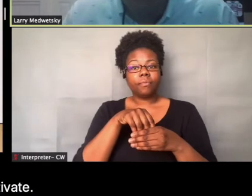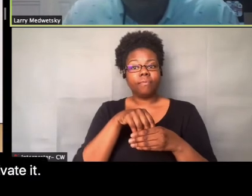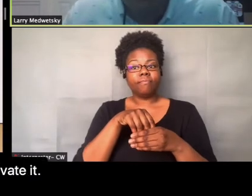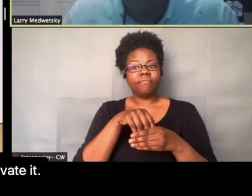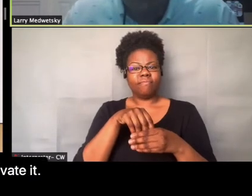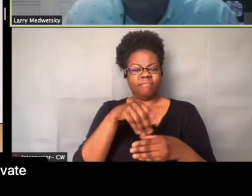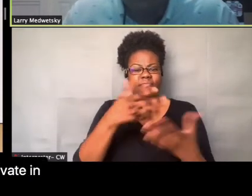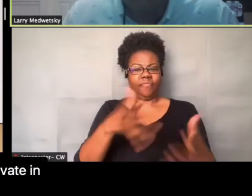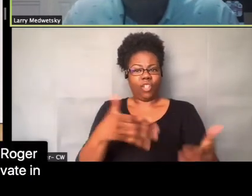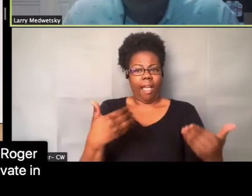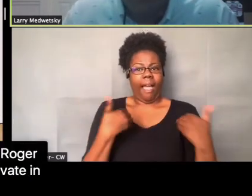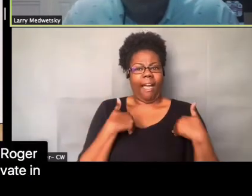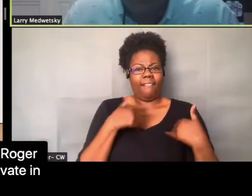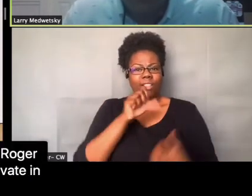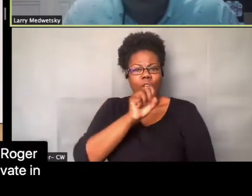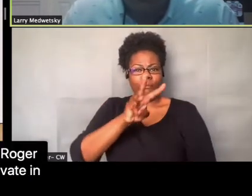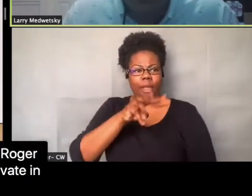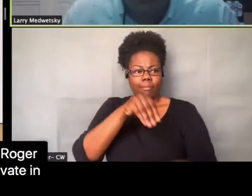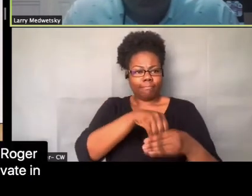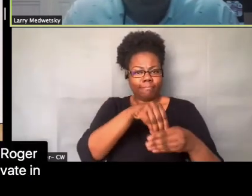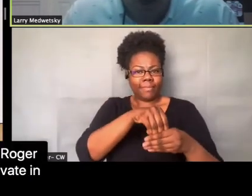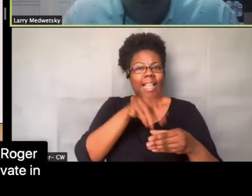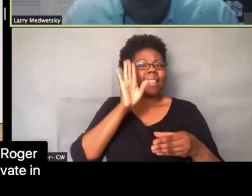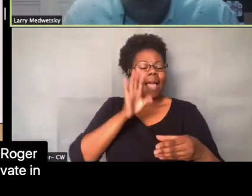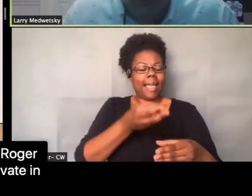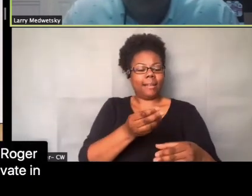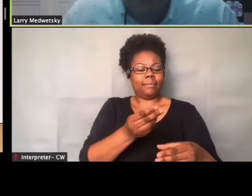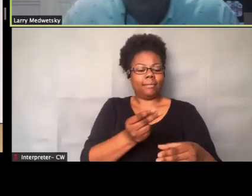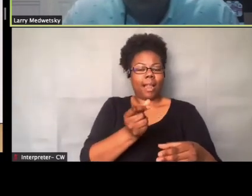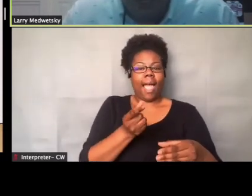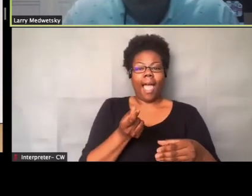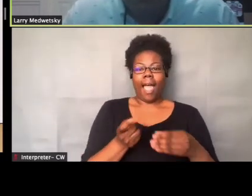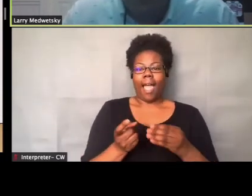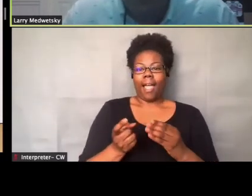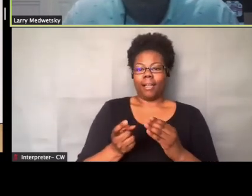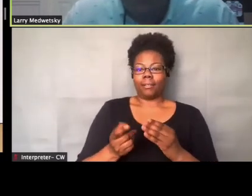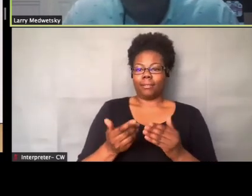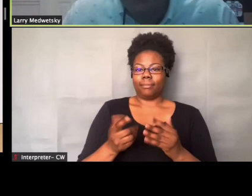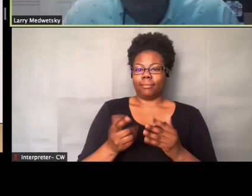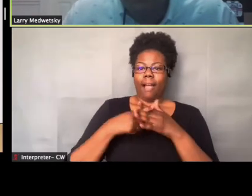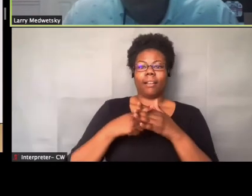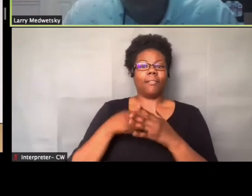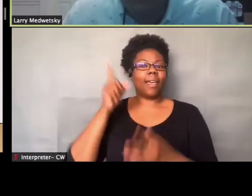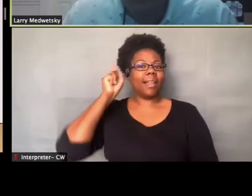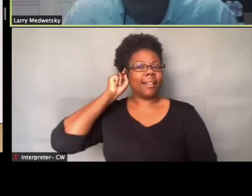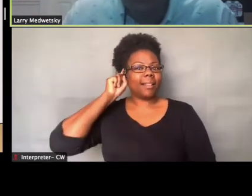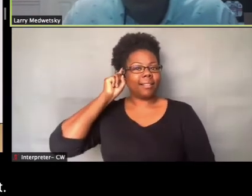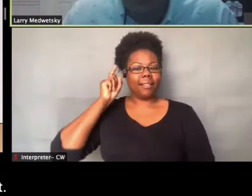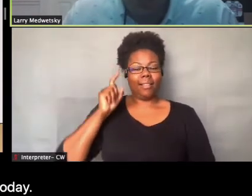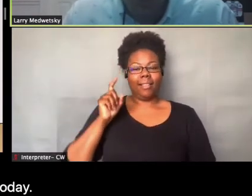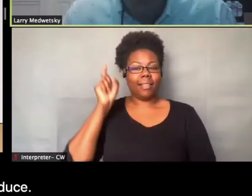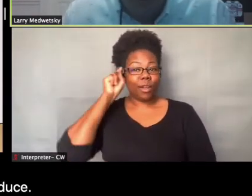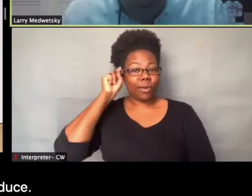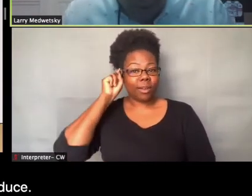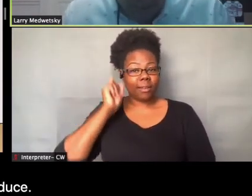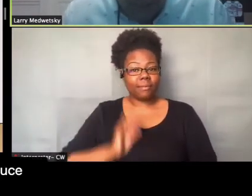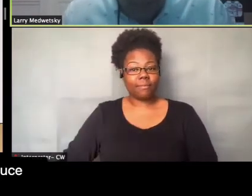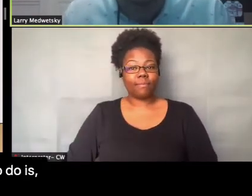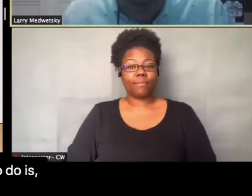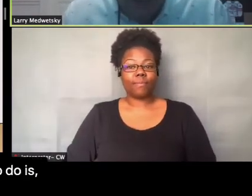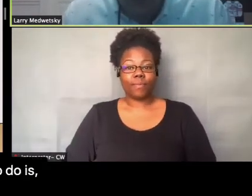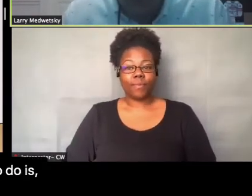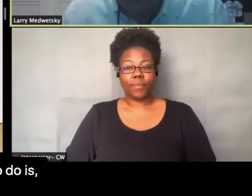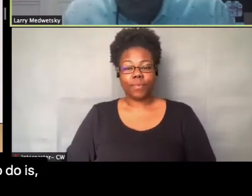in the Marvel hearing aids. And also, recently, the radio pen in was introduced, where you can